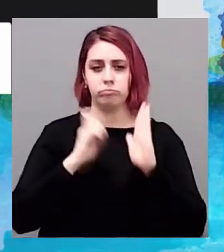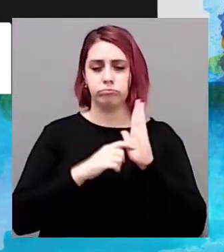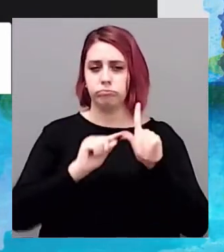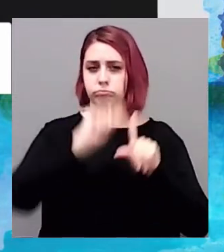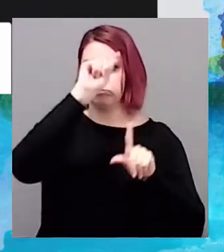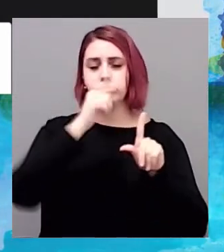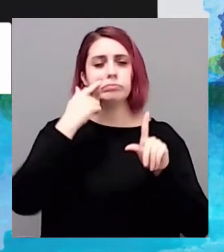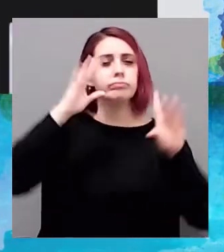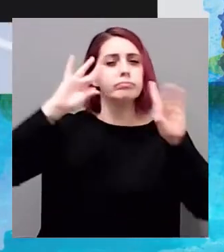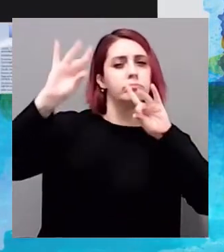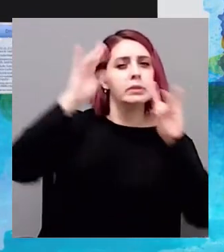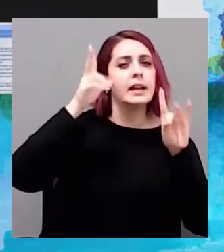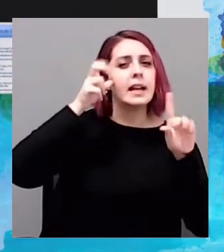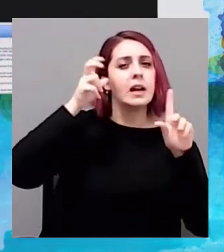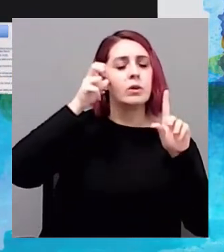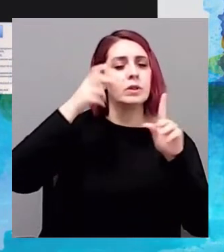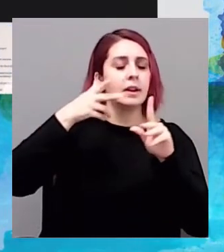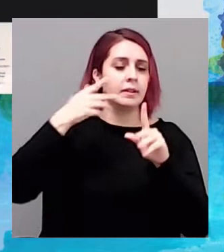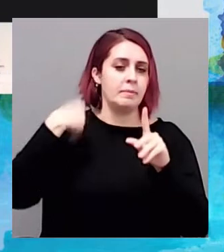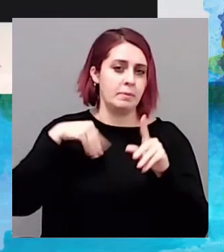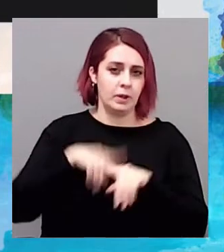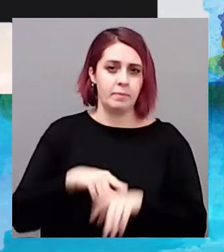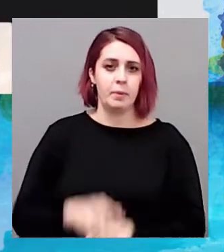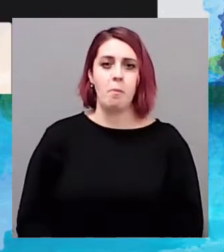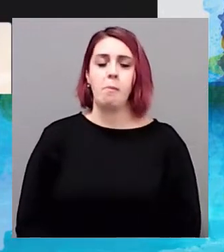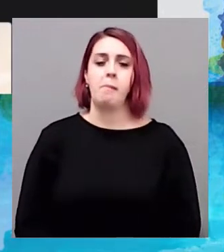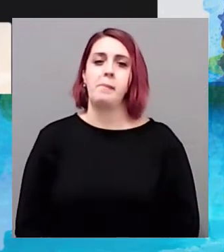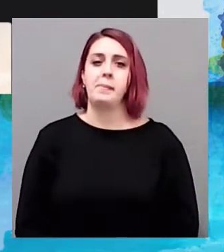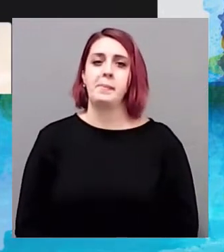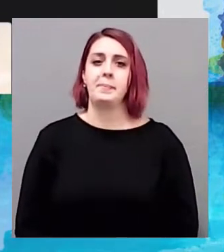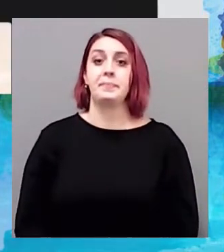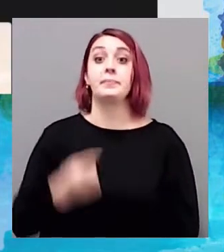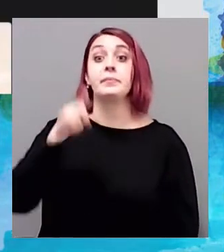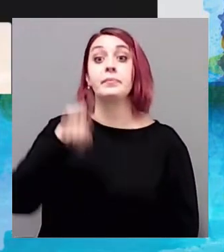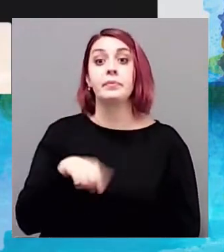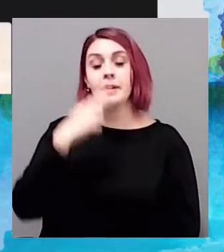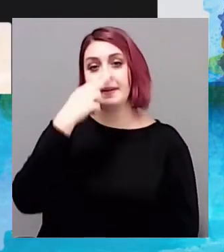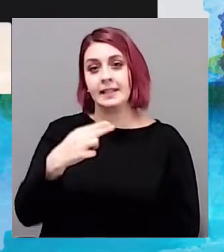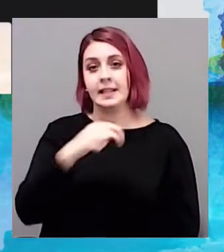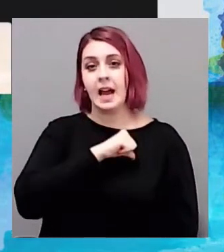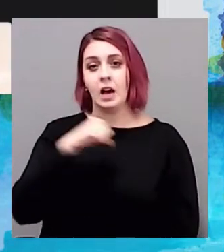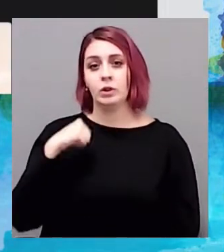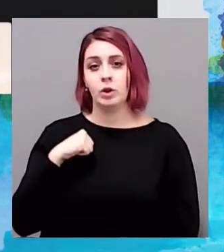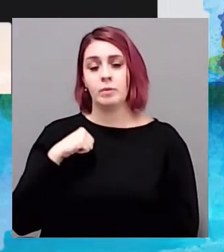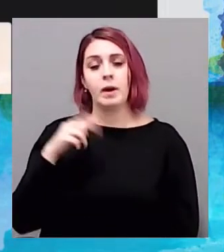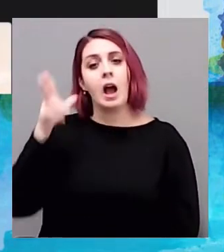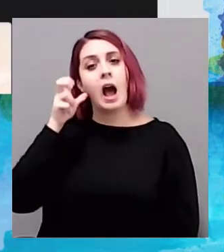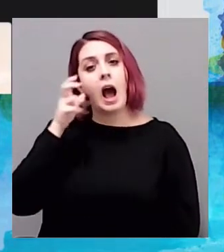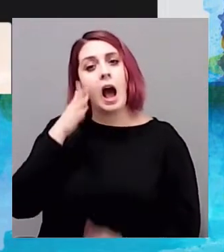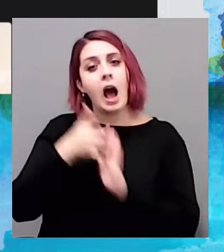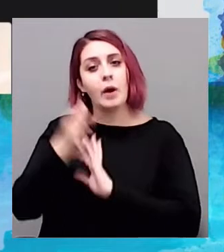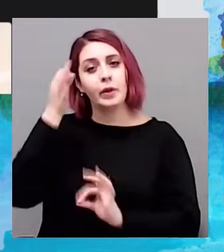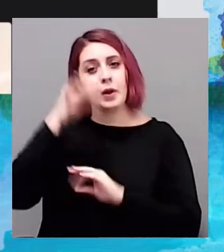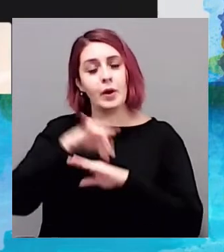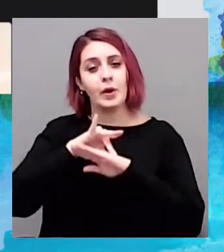full size, where you can explore and listen to an audio description. And we also have the autonomous visit with an